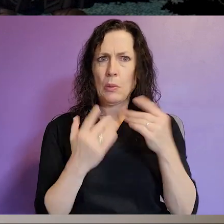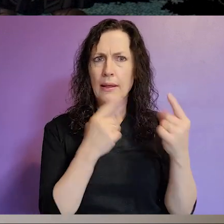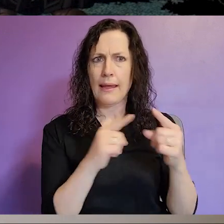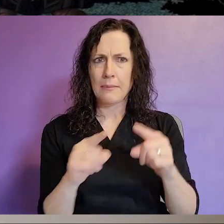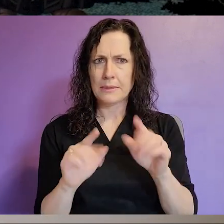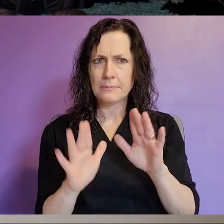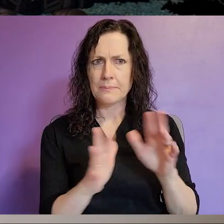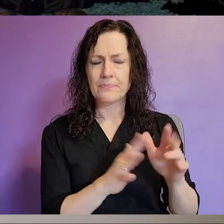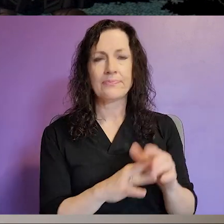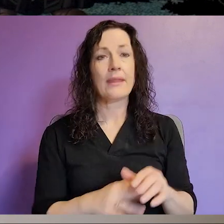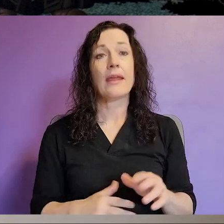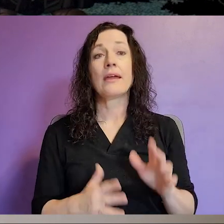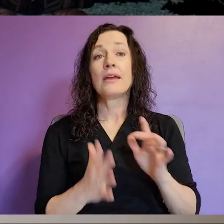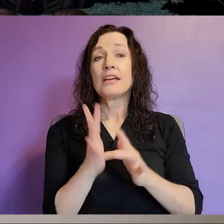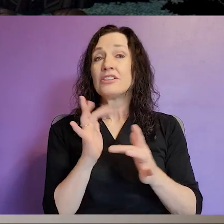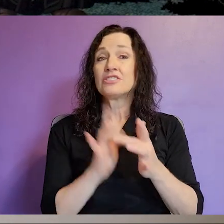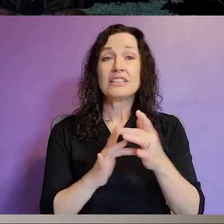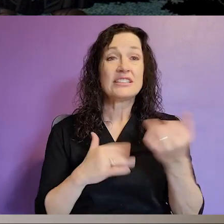predictability.